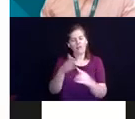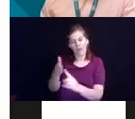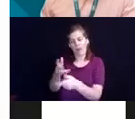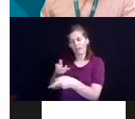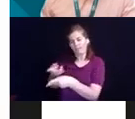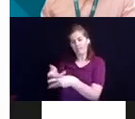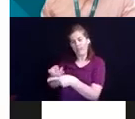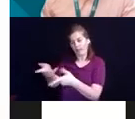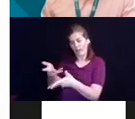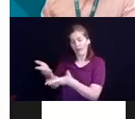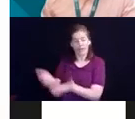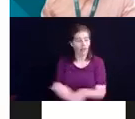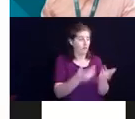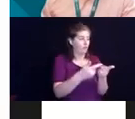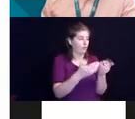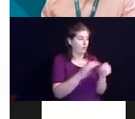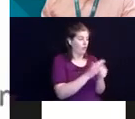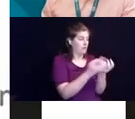bring that back to the entire team.